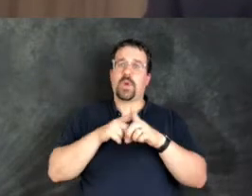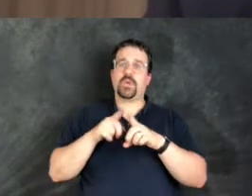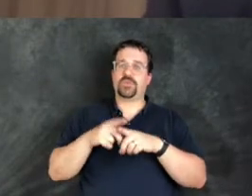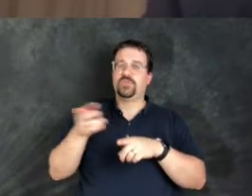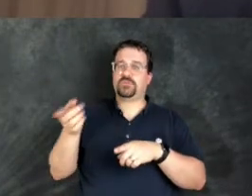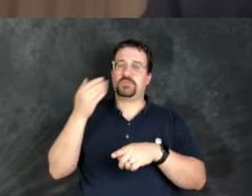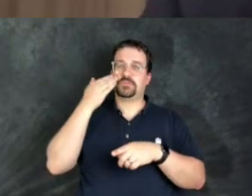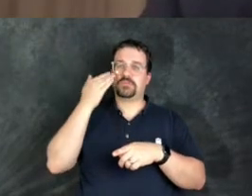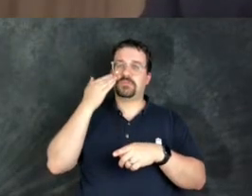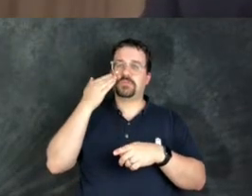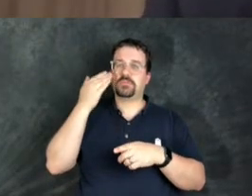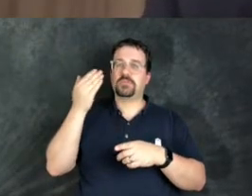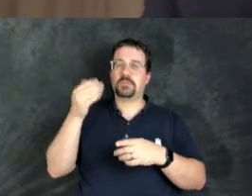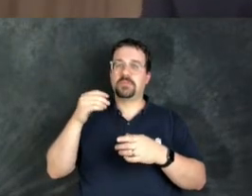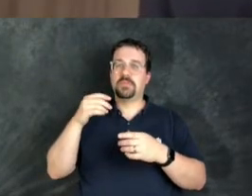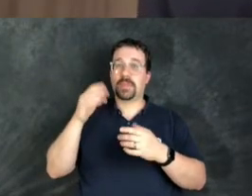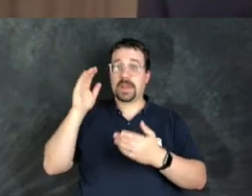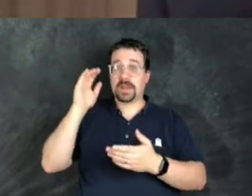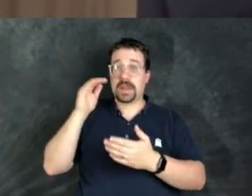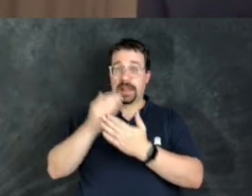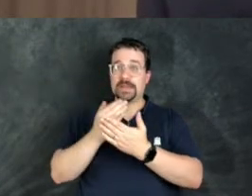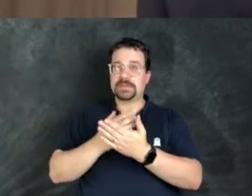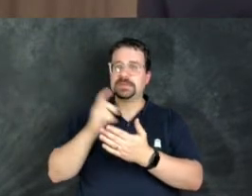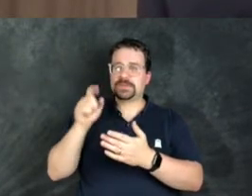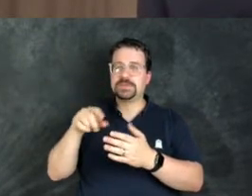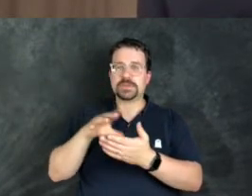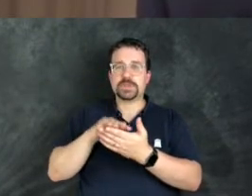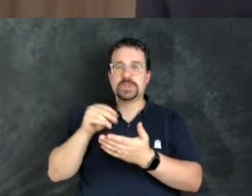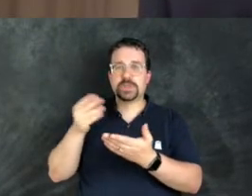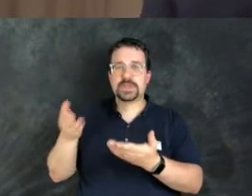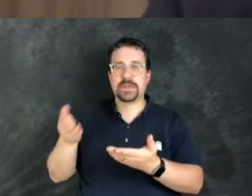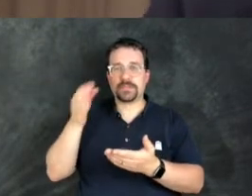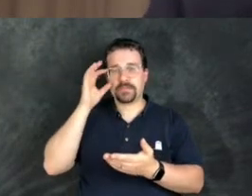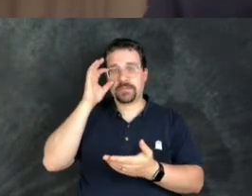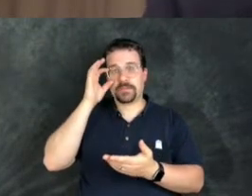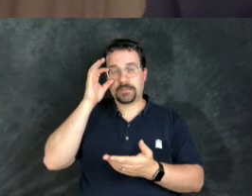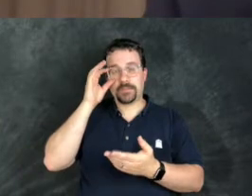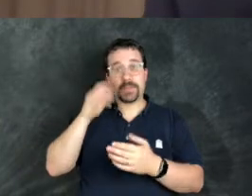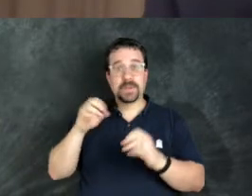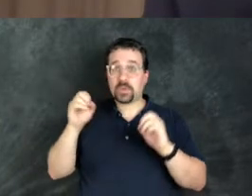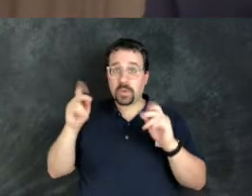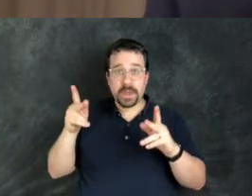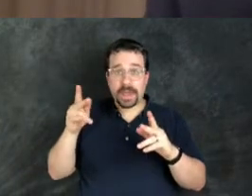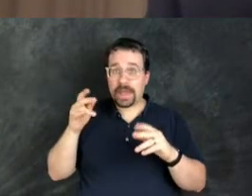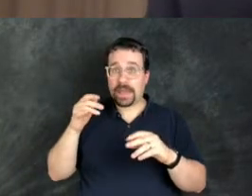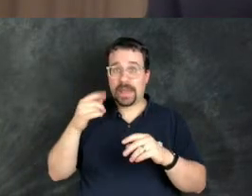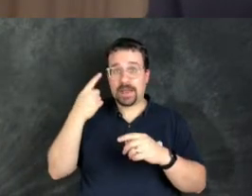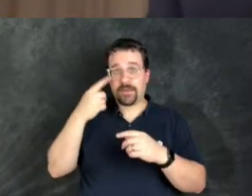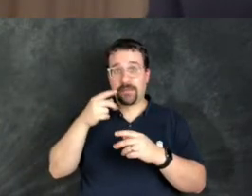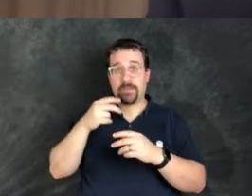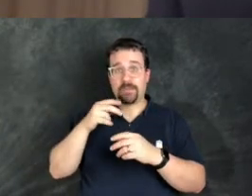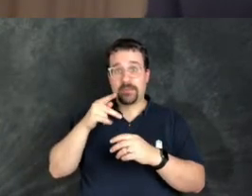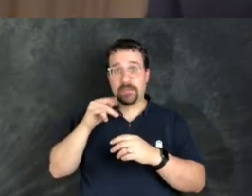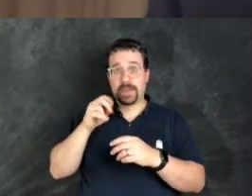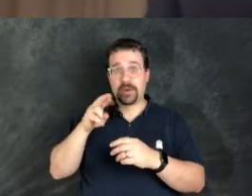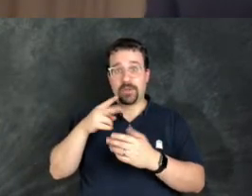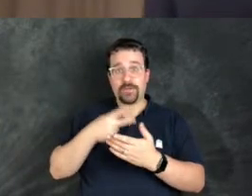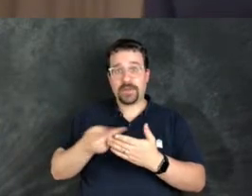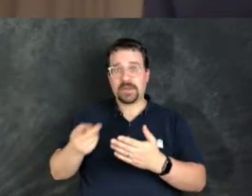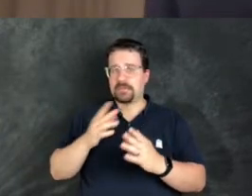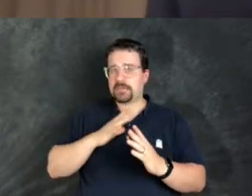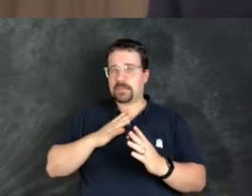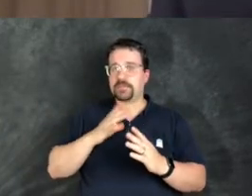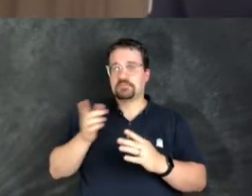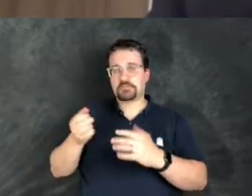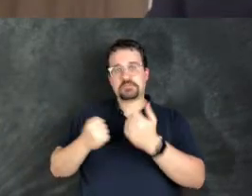also knew that there were lessons to be learned and that it was okay for Peter to fail, that he had